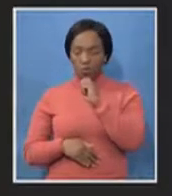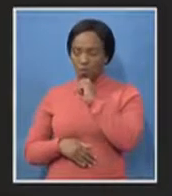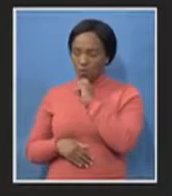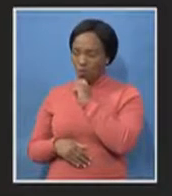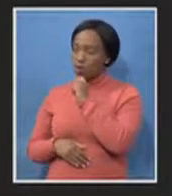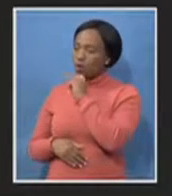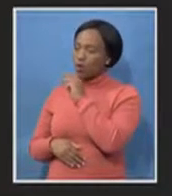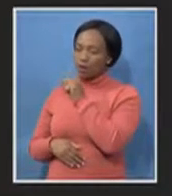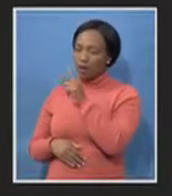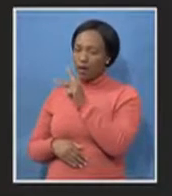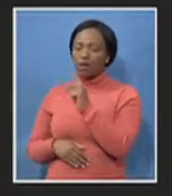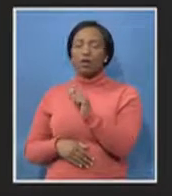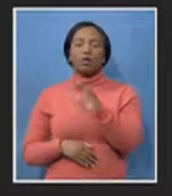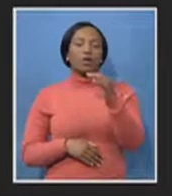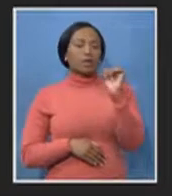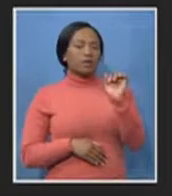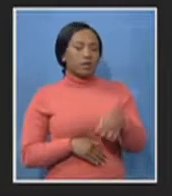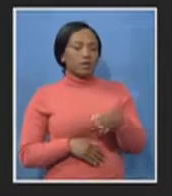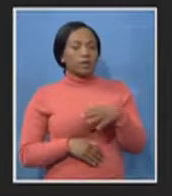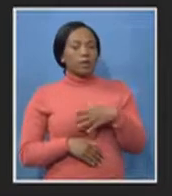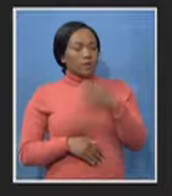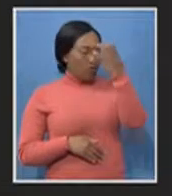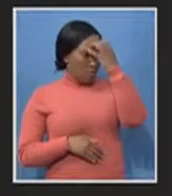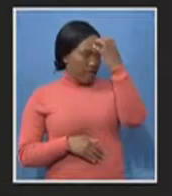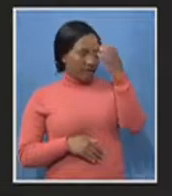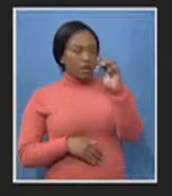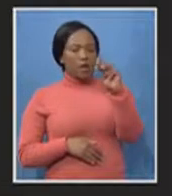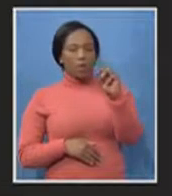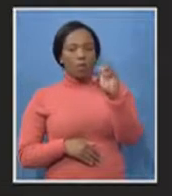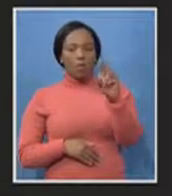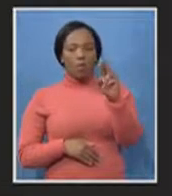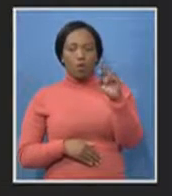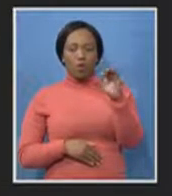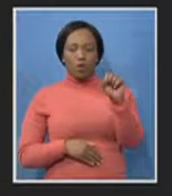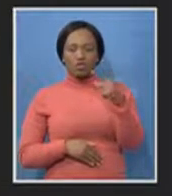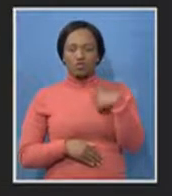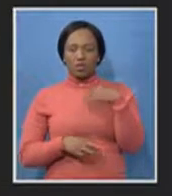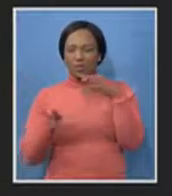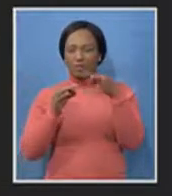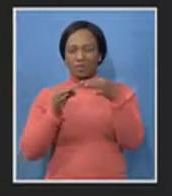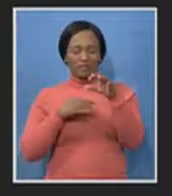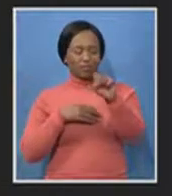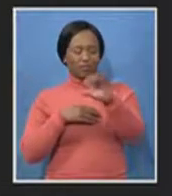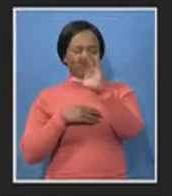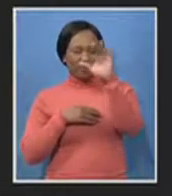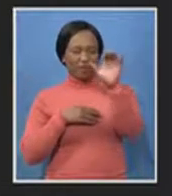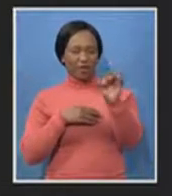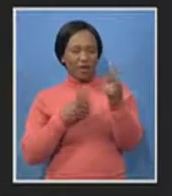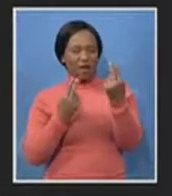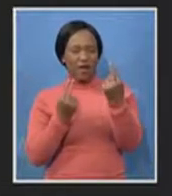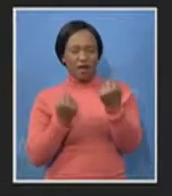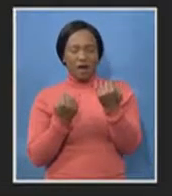Morris, how do you explain South Africa's relatively low case fatality rate?